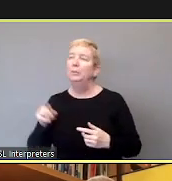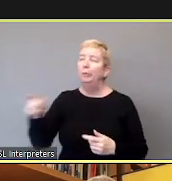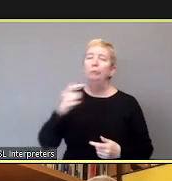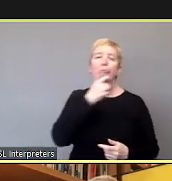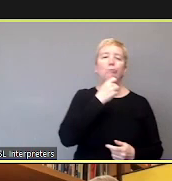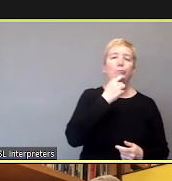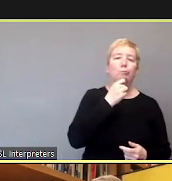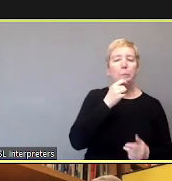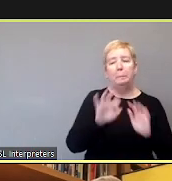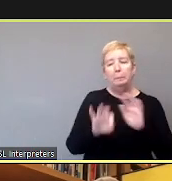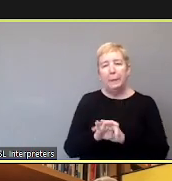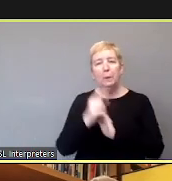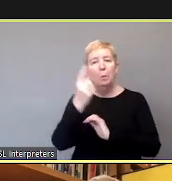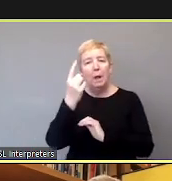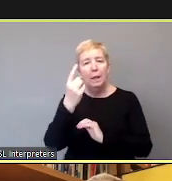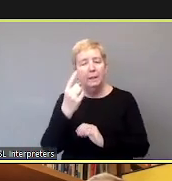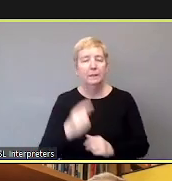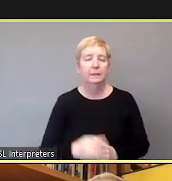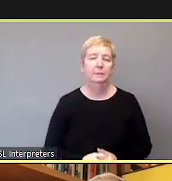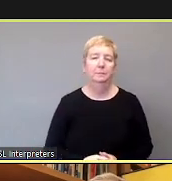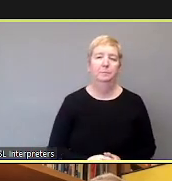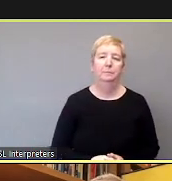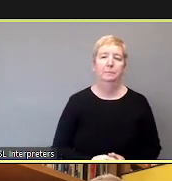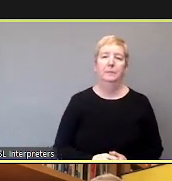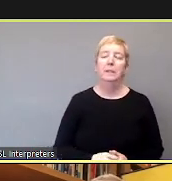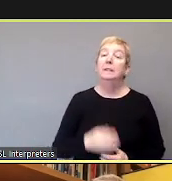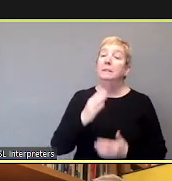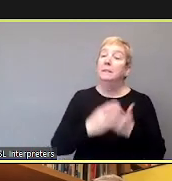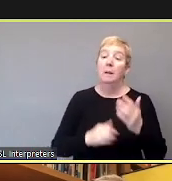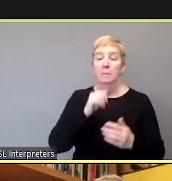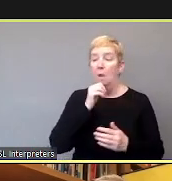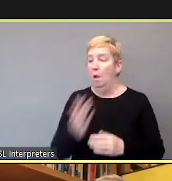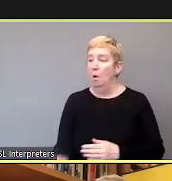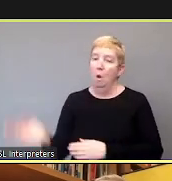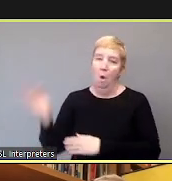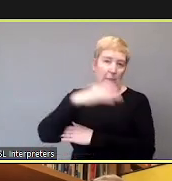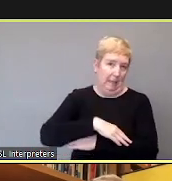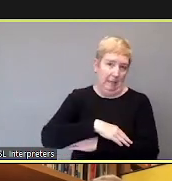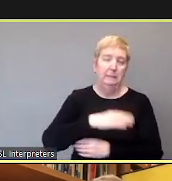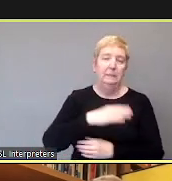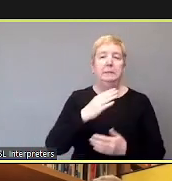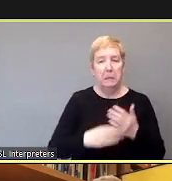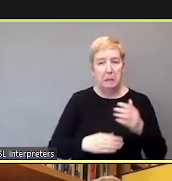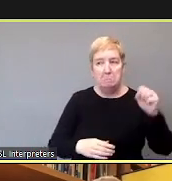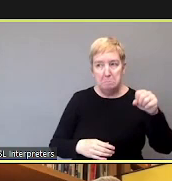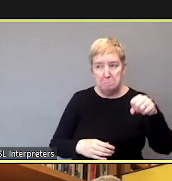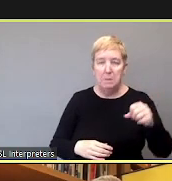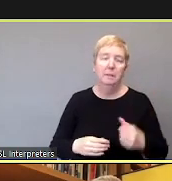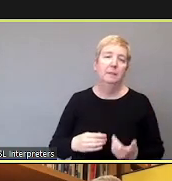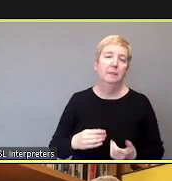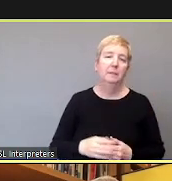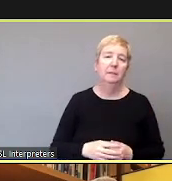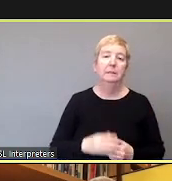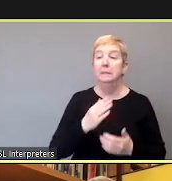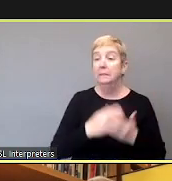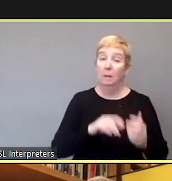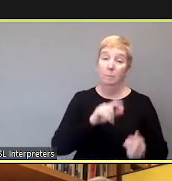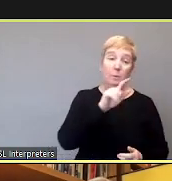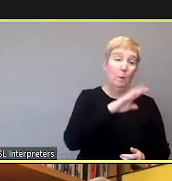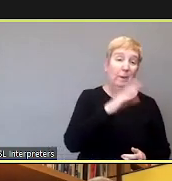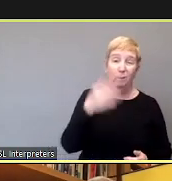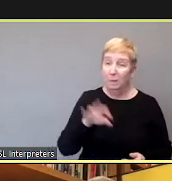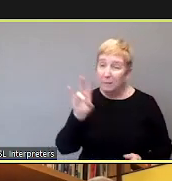hours fit for you. These are not all day locations, as you can see, although some of them are open 24/7, some